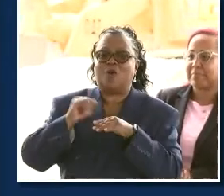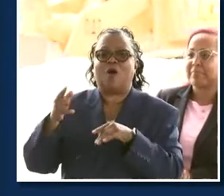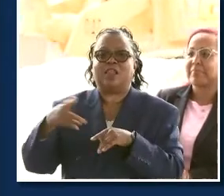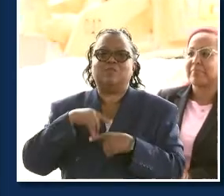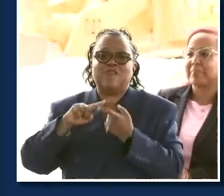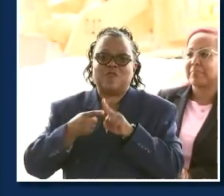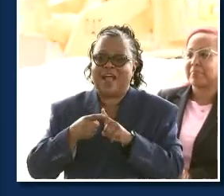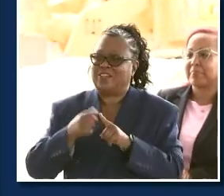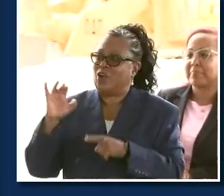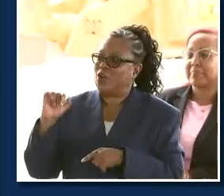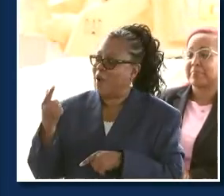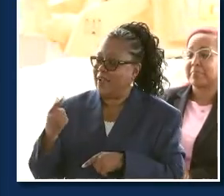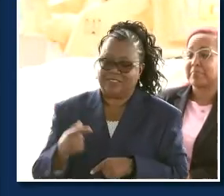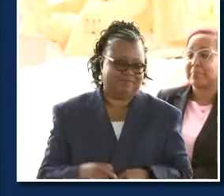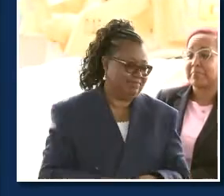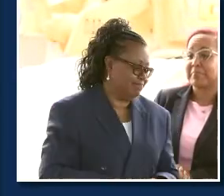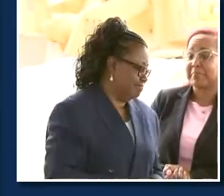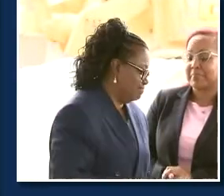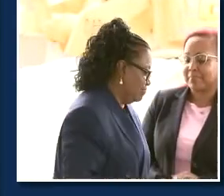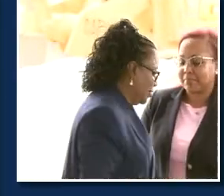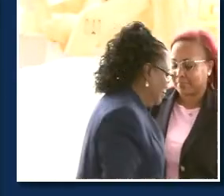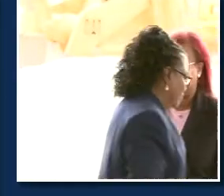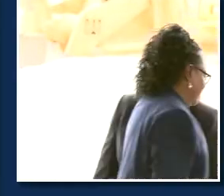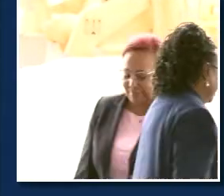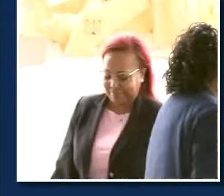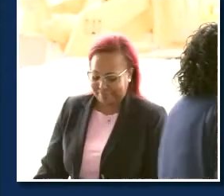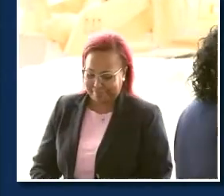a friend. Craig.